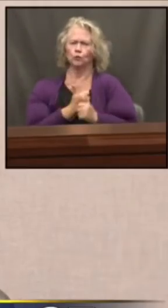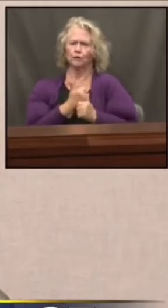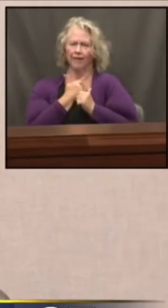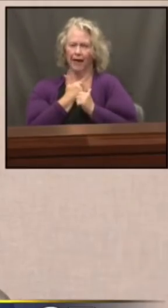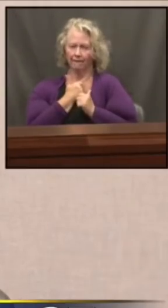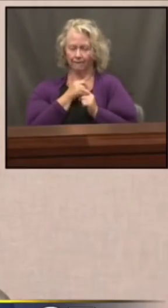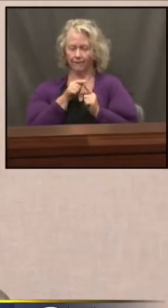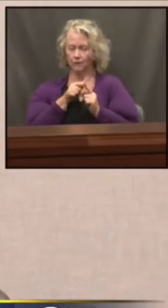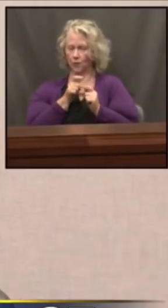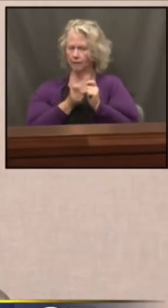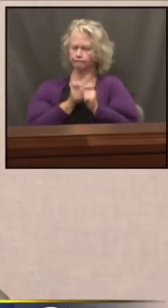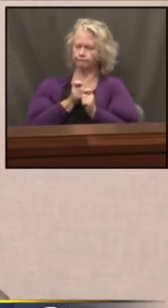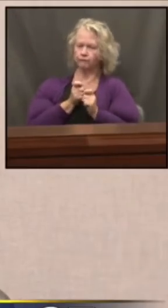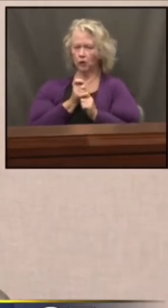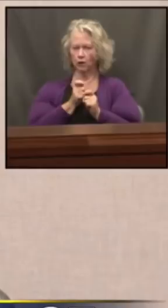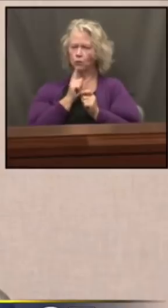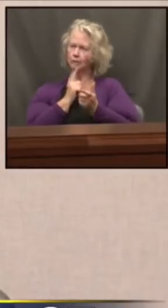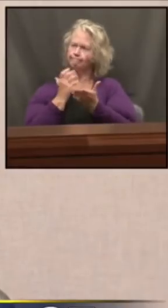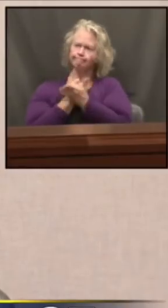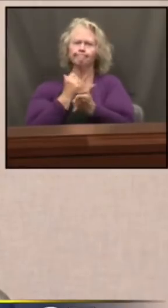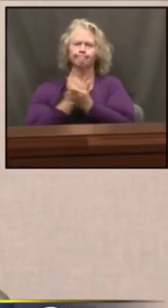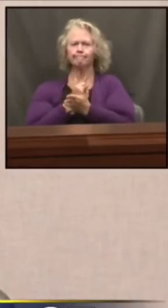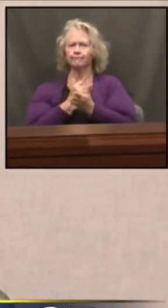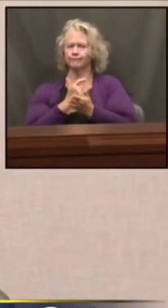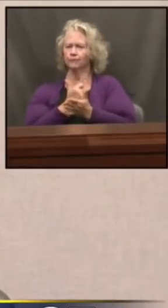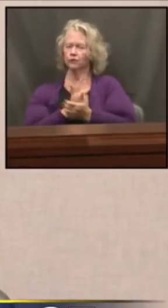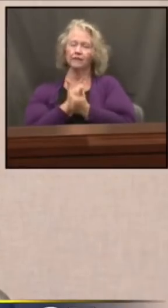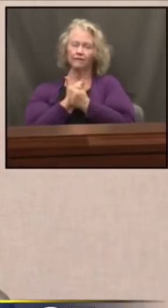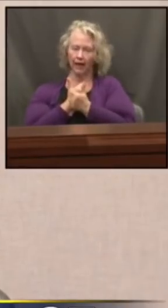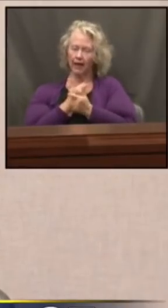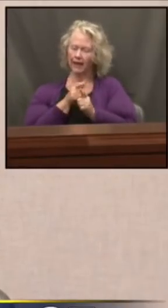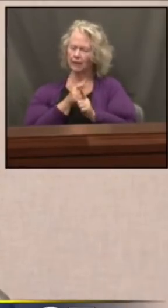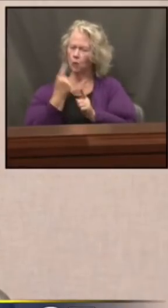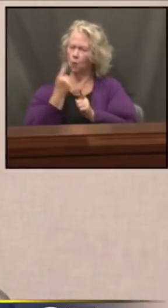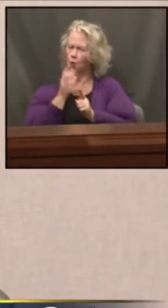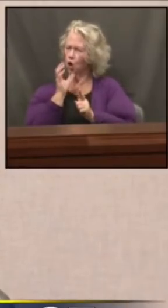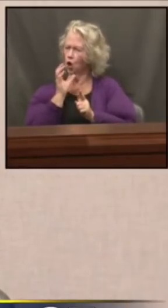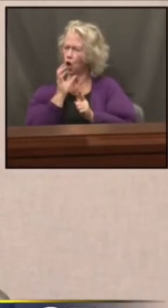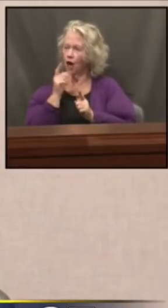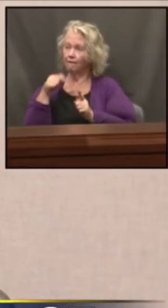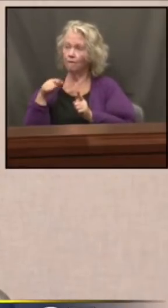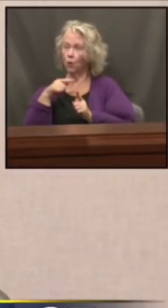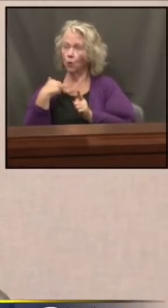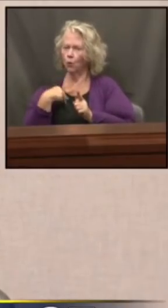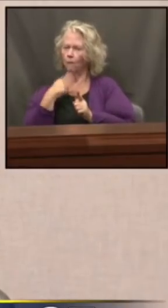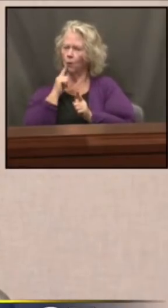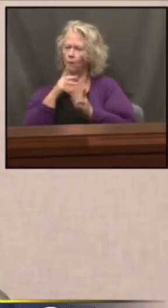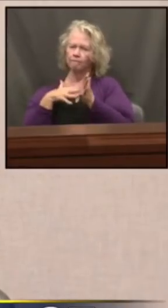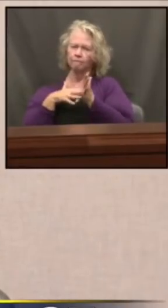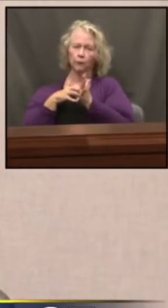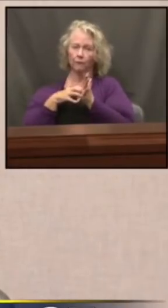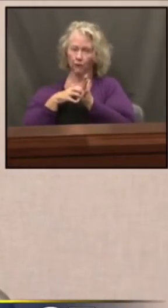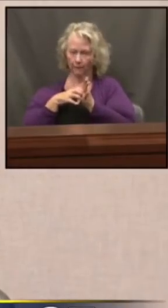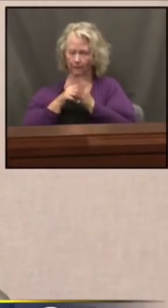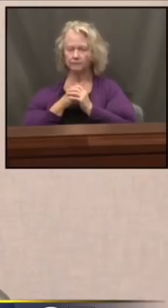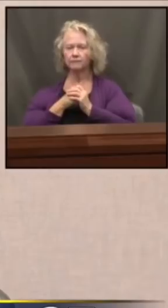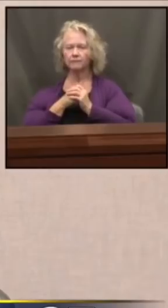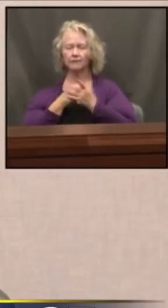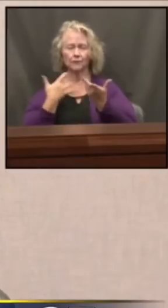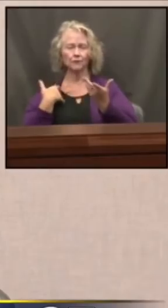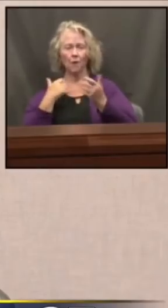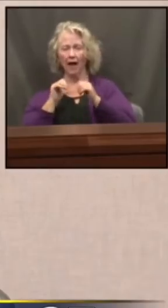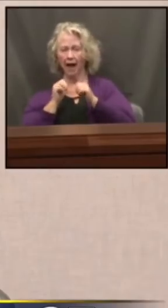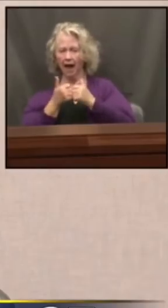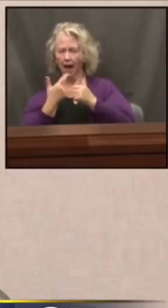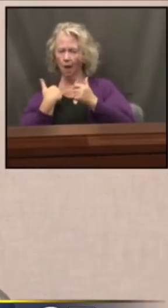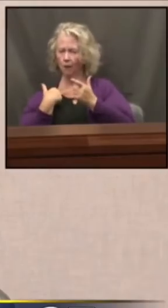be able to capitalize on the vulnerabilities they see in the human population. So coming up with a model when then you